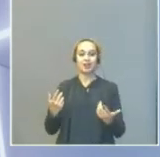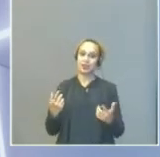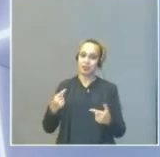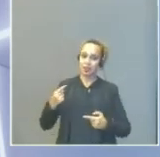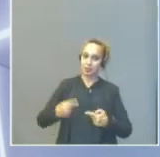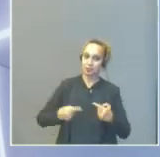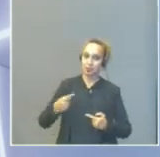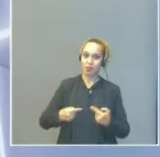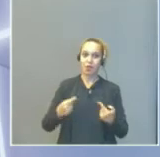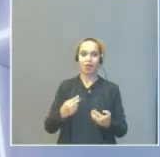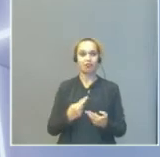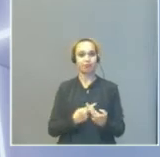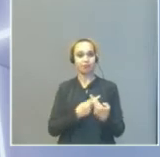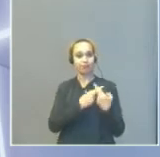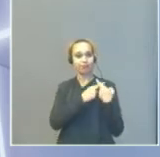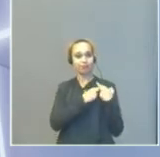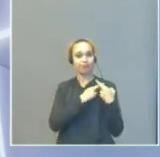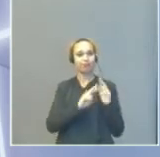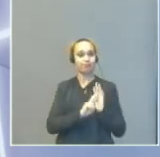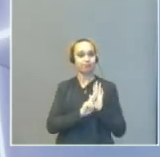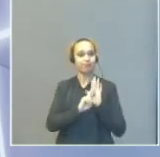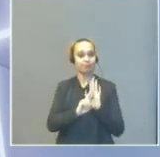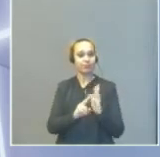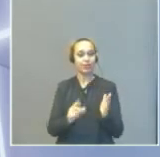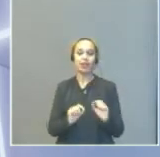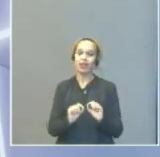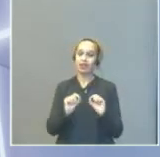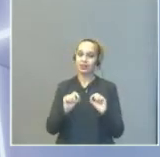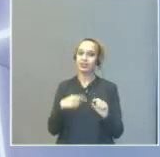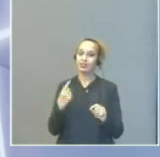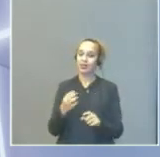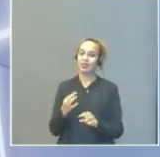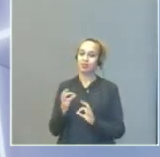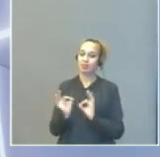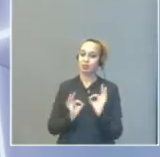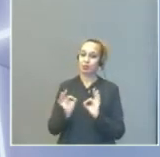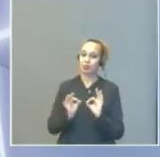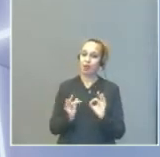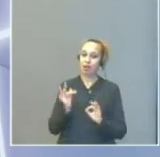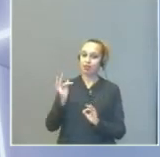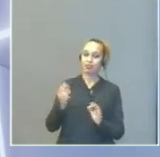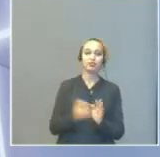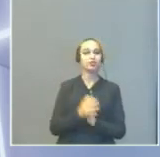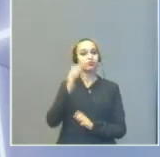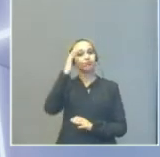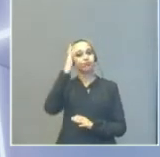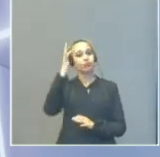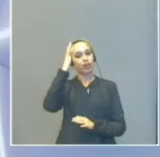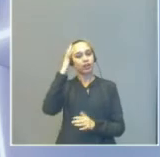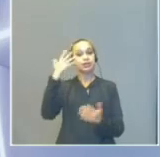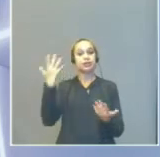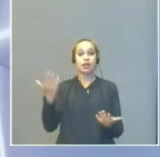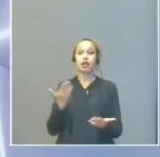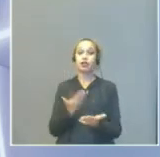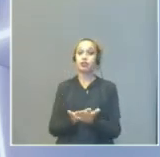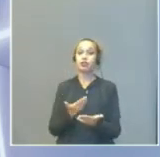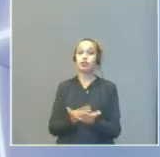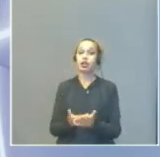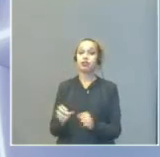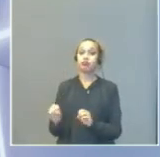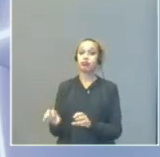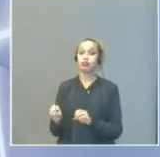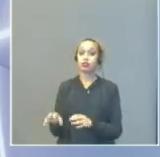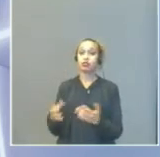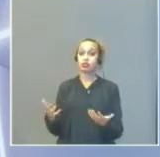and construct the future. When we think about schooling and education as a factory